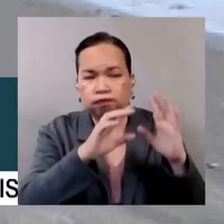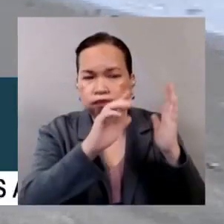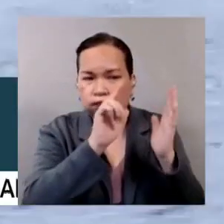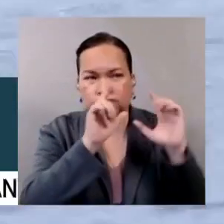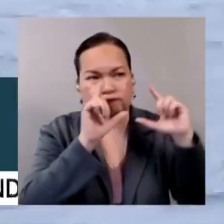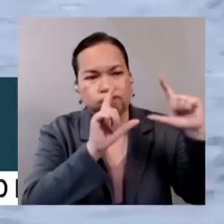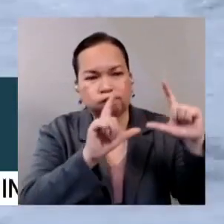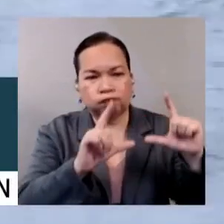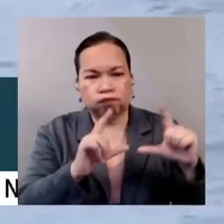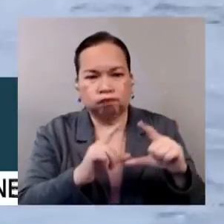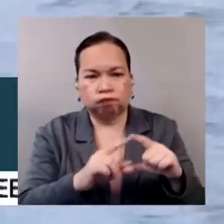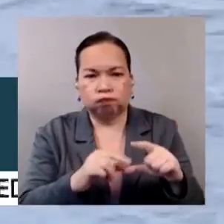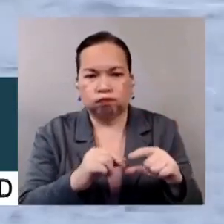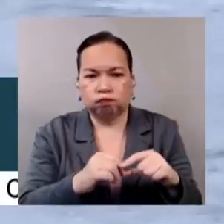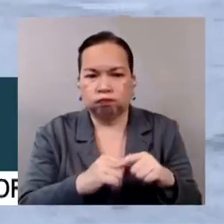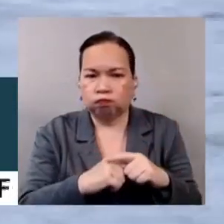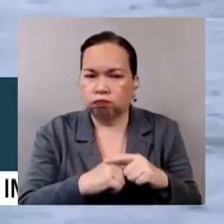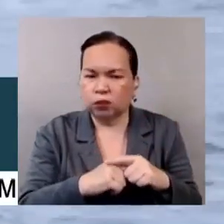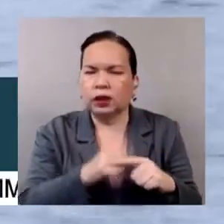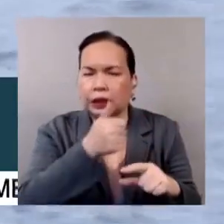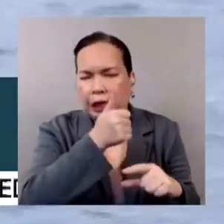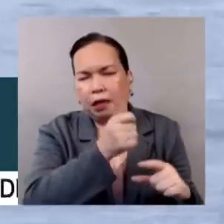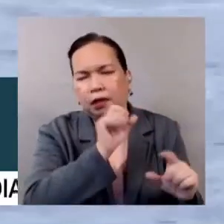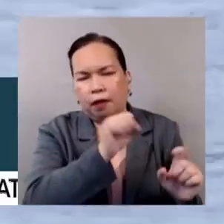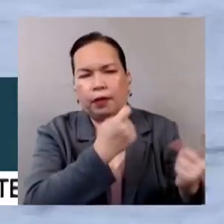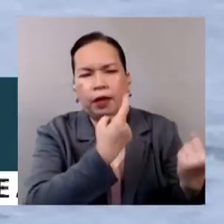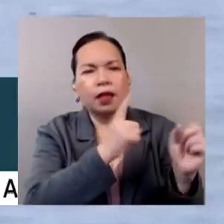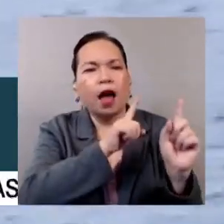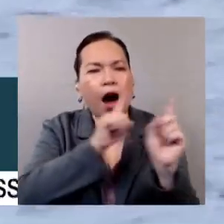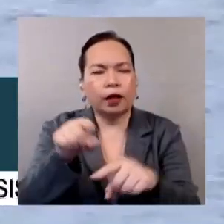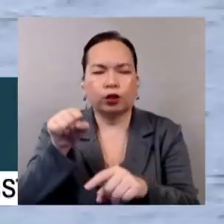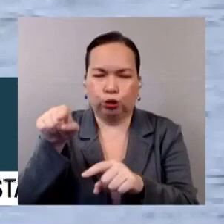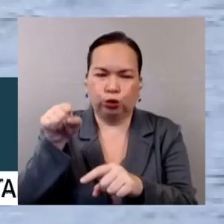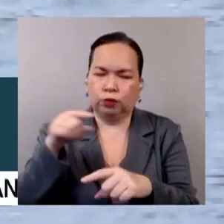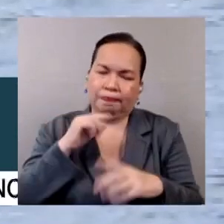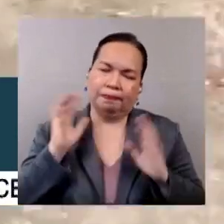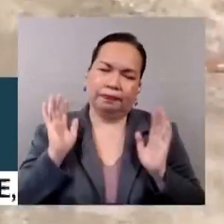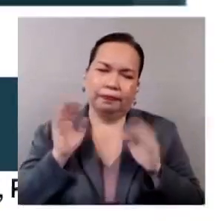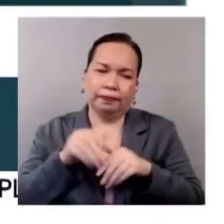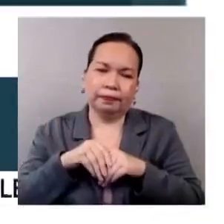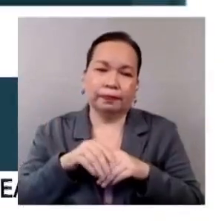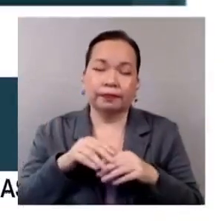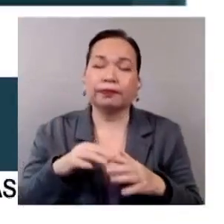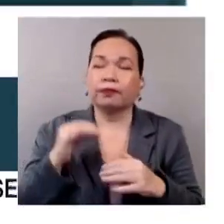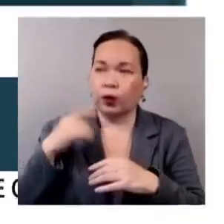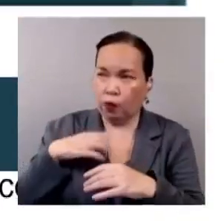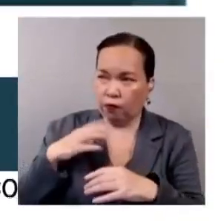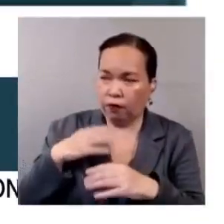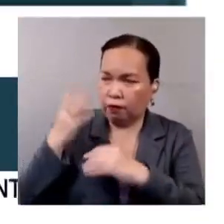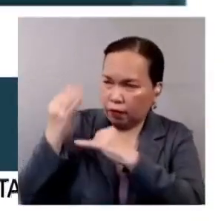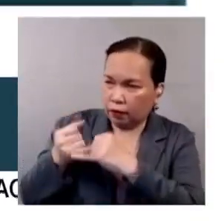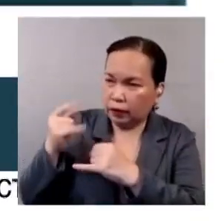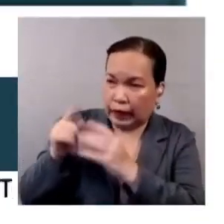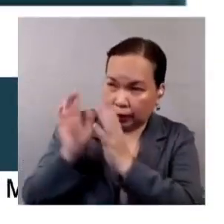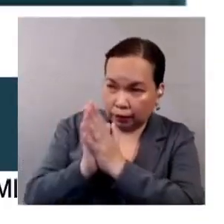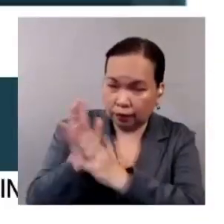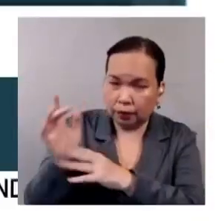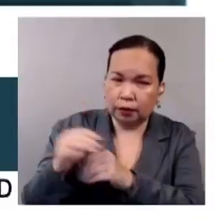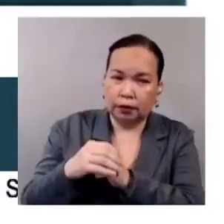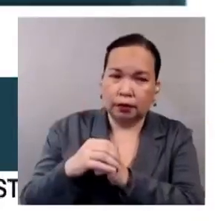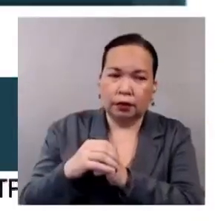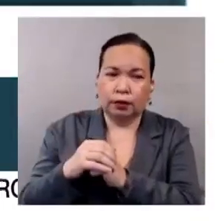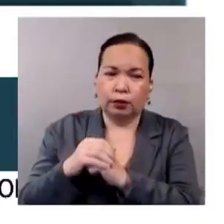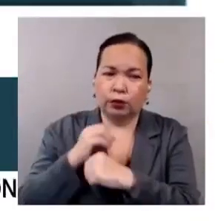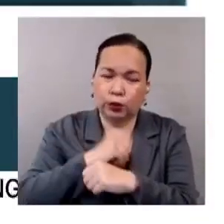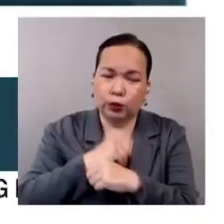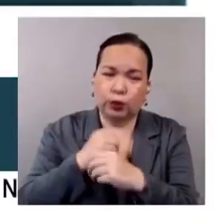sila yung right person to answer that question, Stanley. Okay, lastly, Mayor Cruz, this comes at a